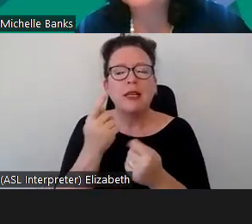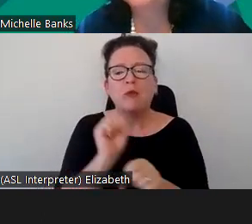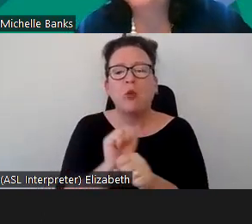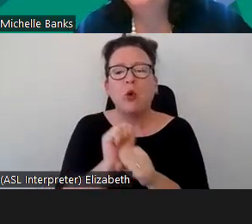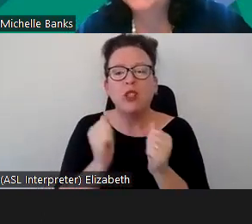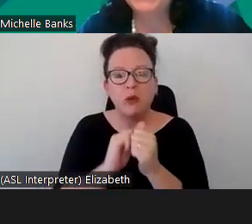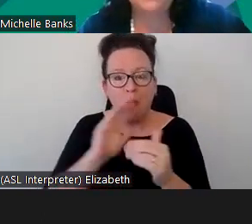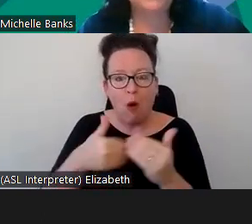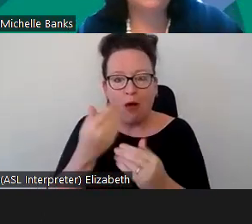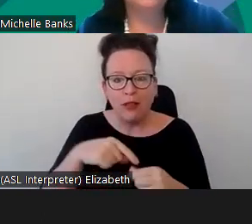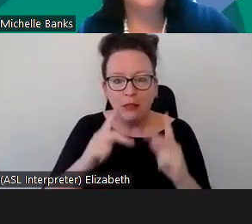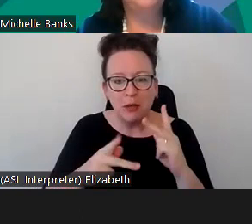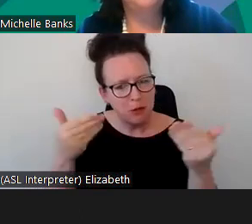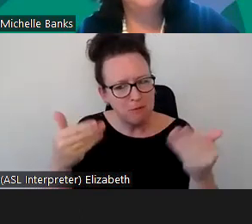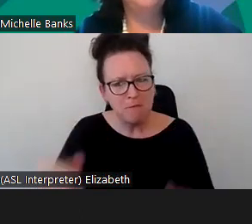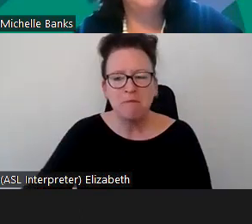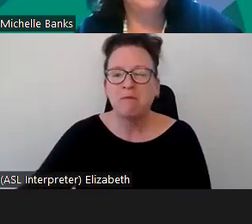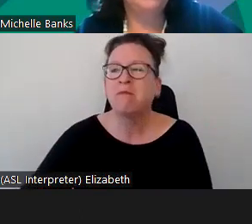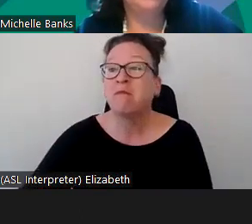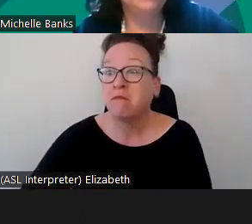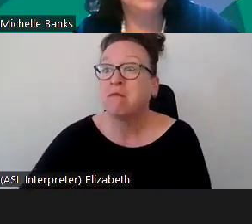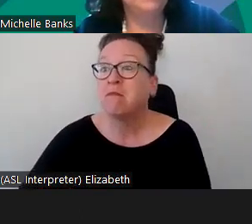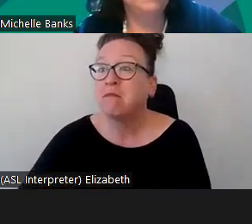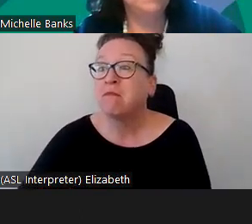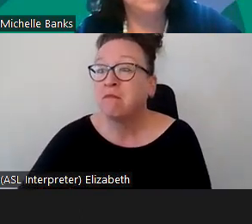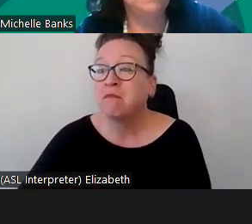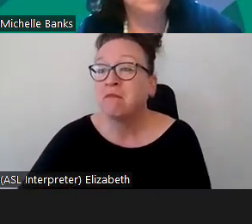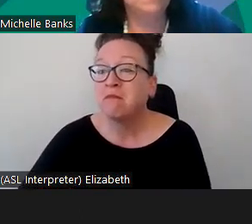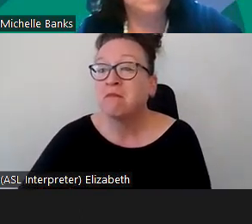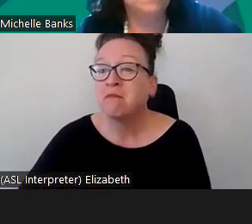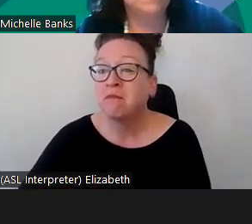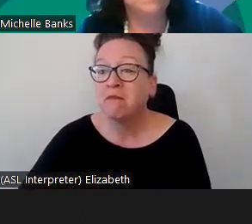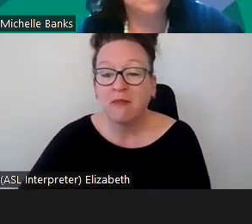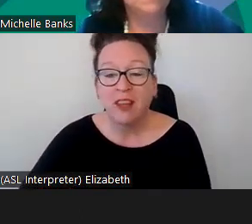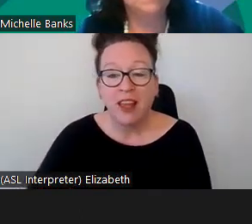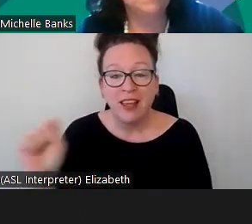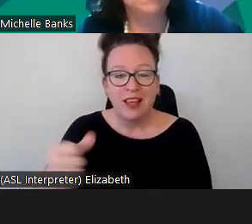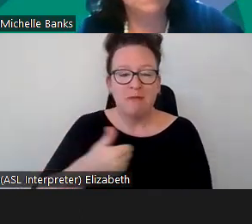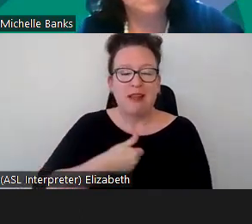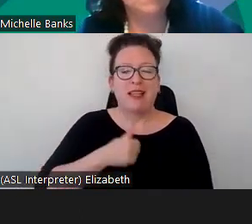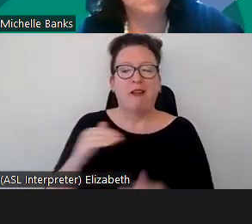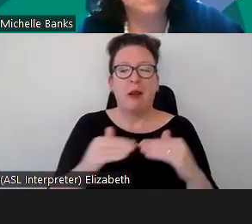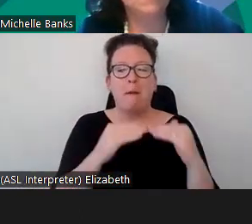it. Emmanuel? Yeah, so like I said, I'm the peer mentor.